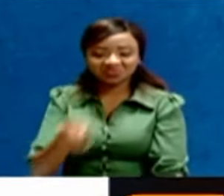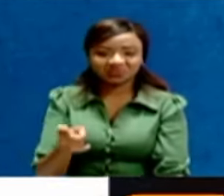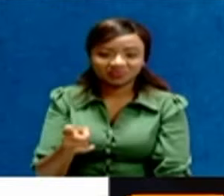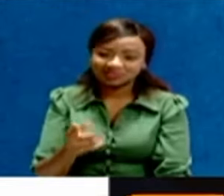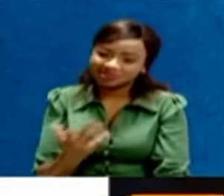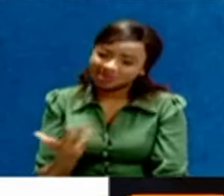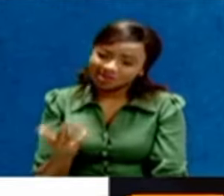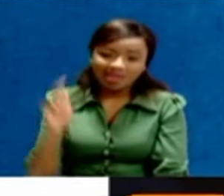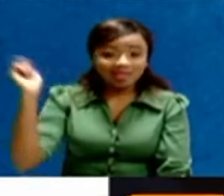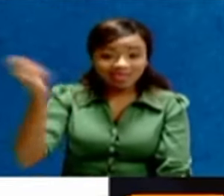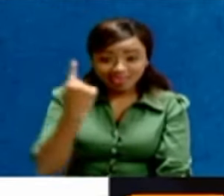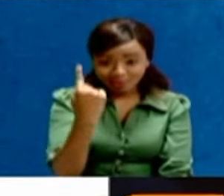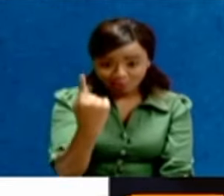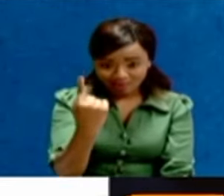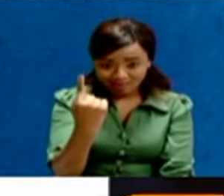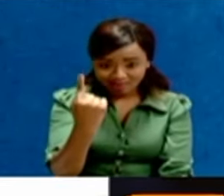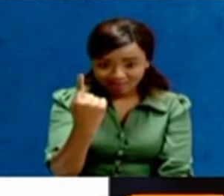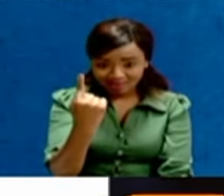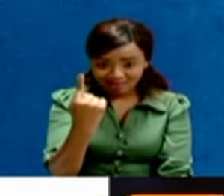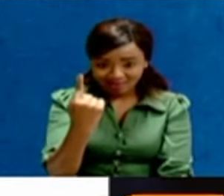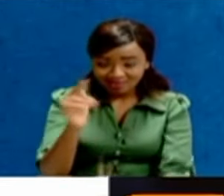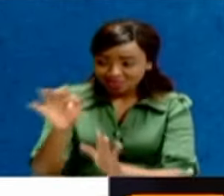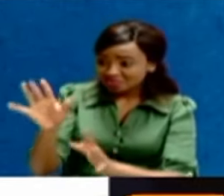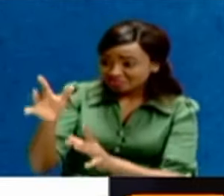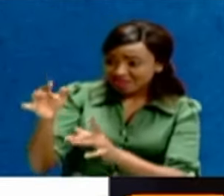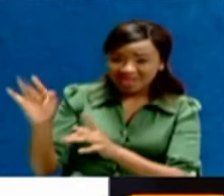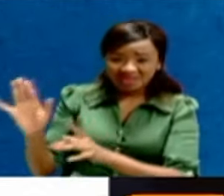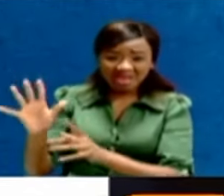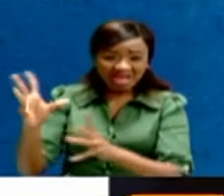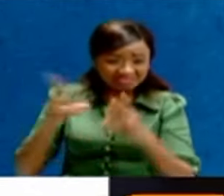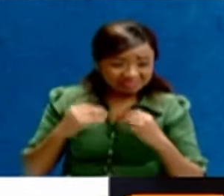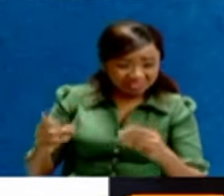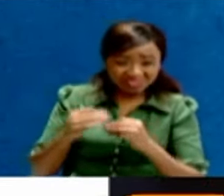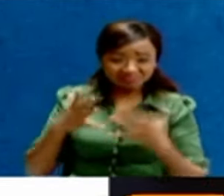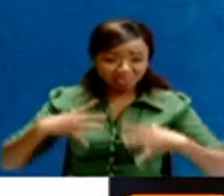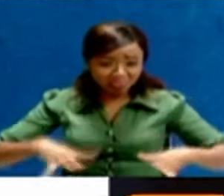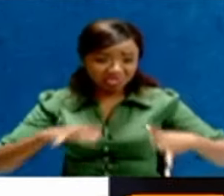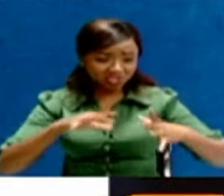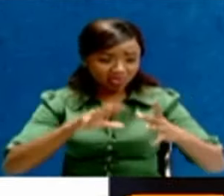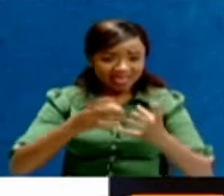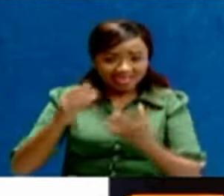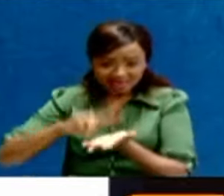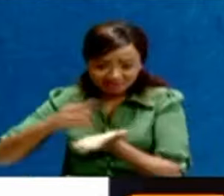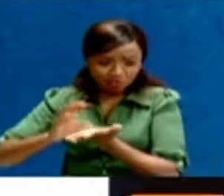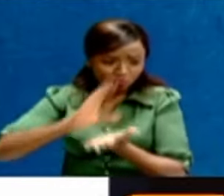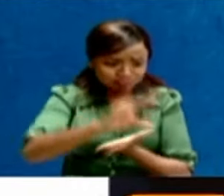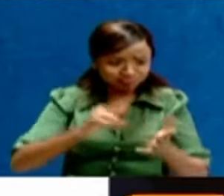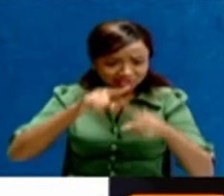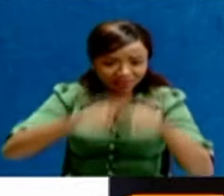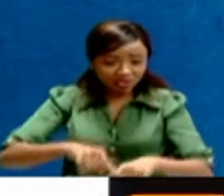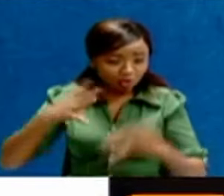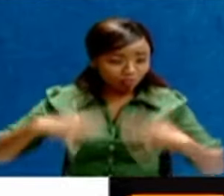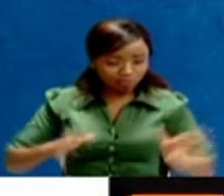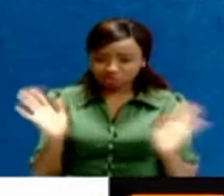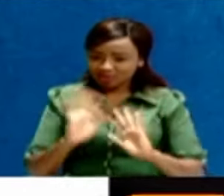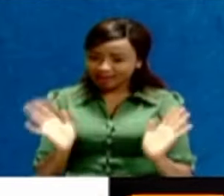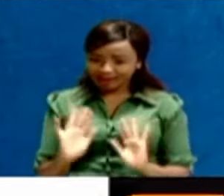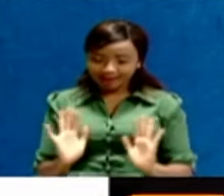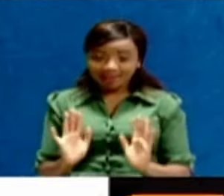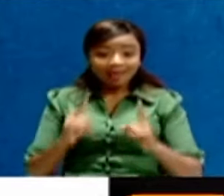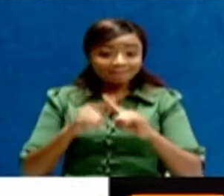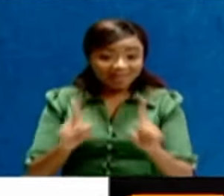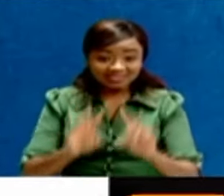to. Kenya is one. We cannot entertain the argument of per capita at this point because we do not devolve more resources. When it